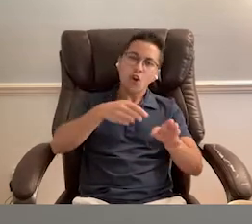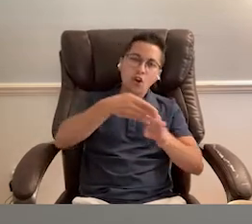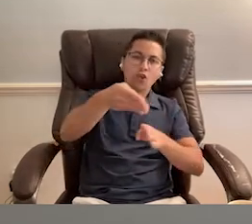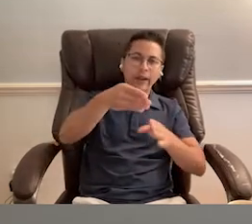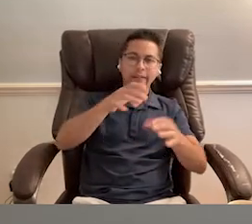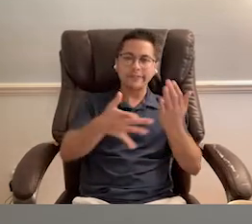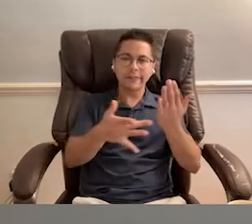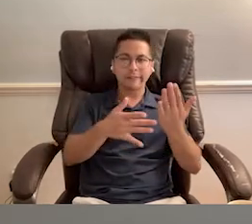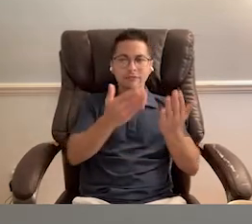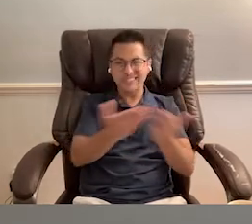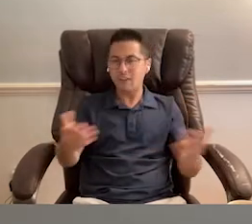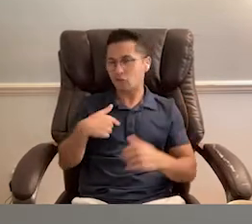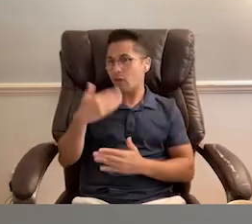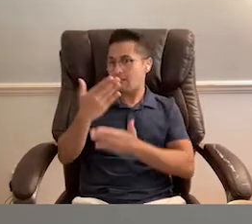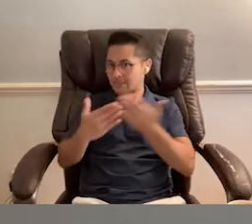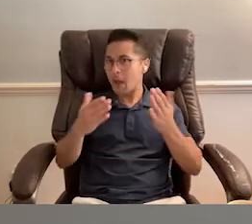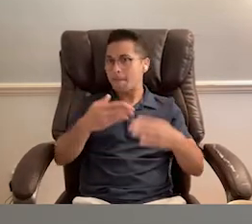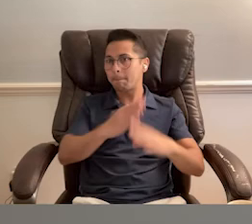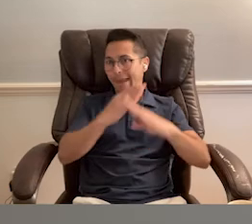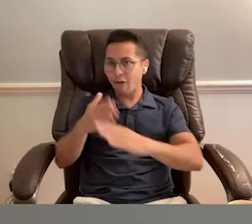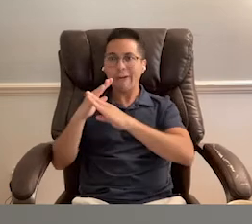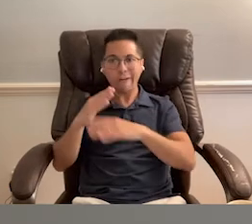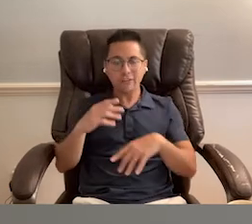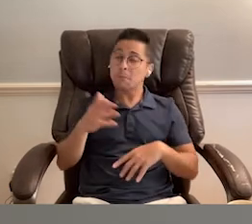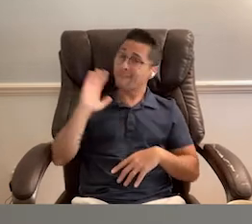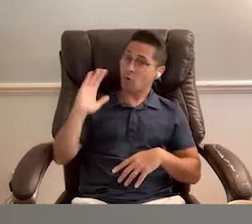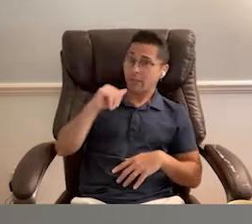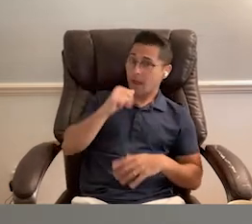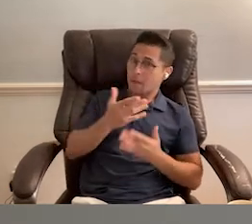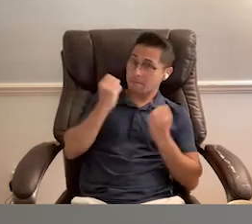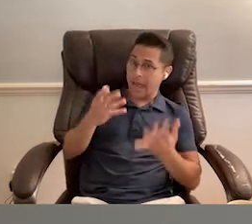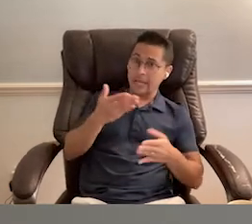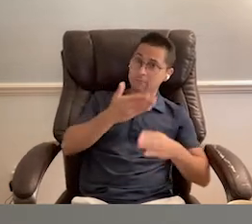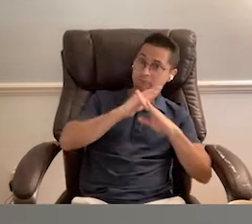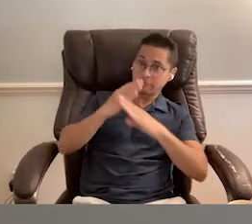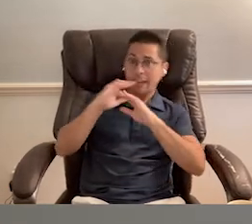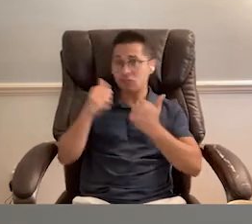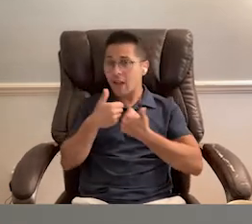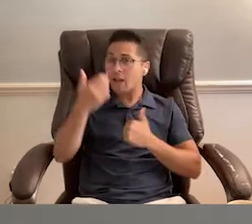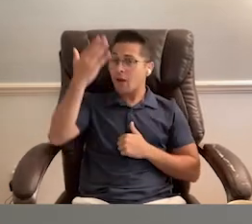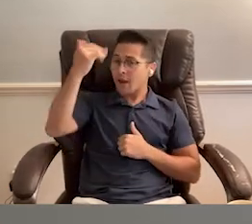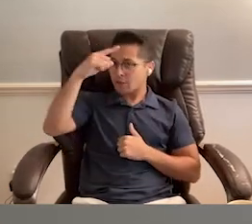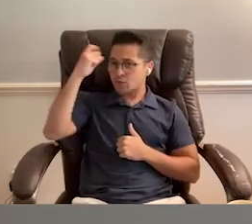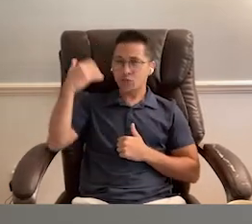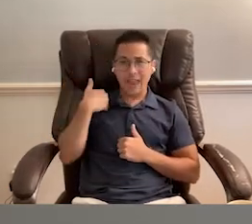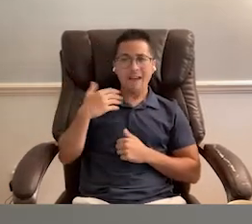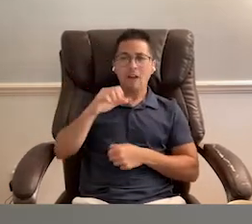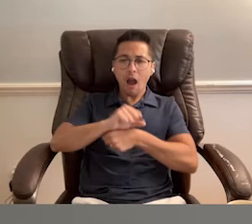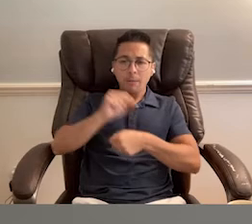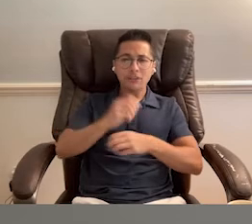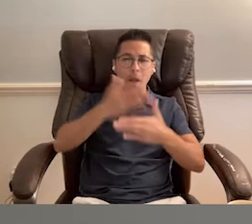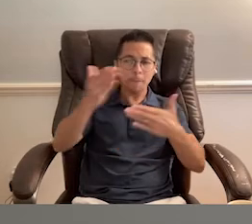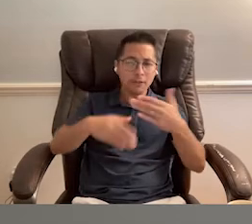there are some barriers and challenges, and there used to not be as many barriers and challenges because we used to have what's called occupation